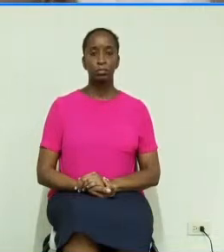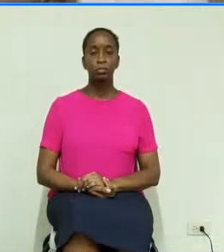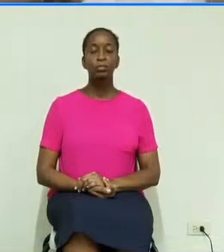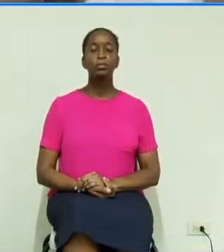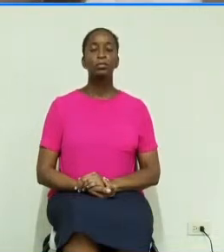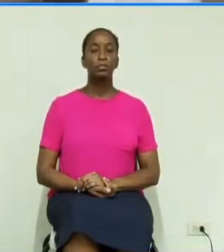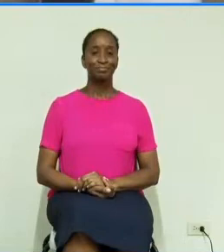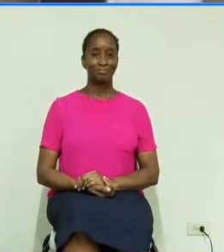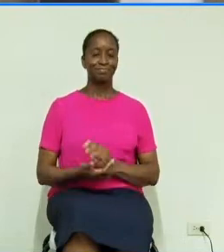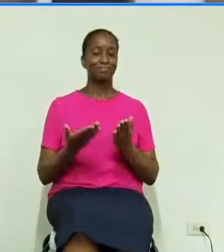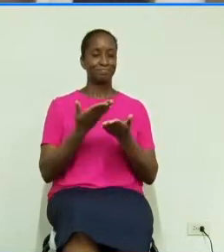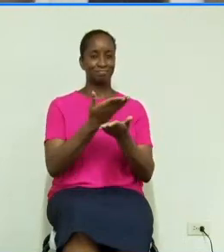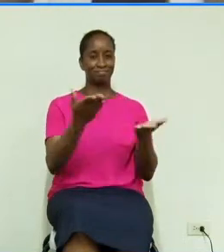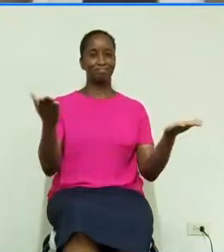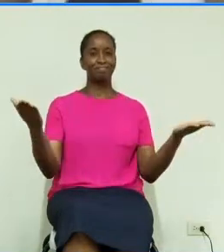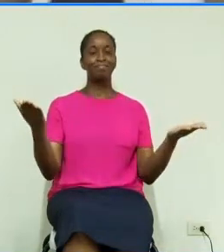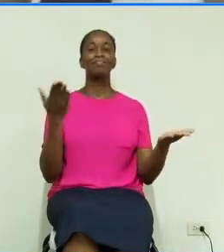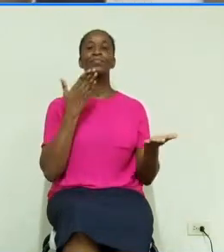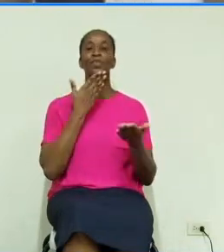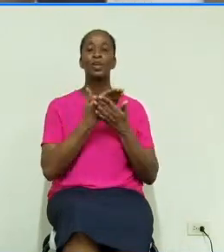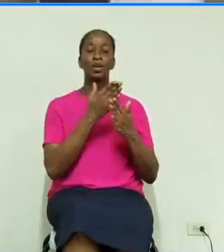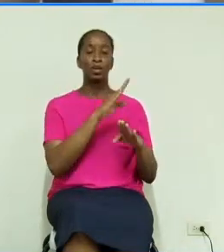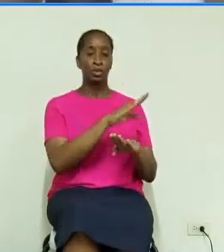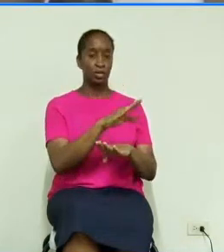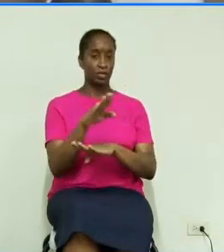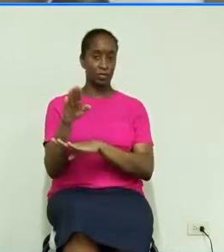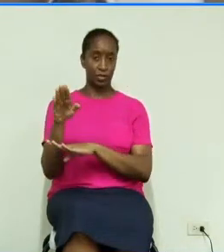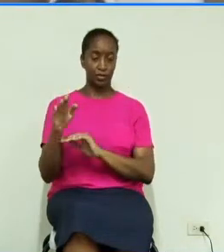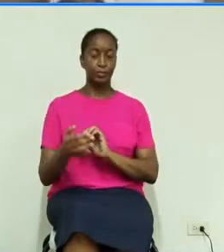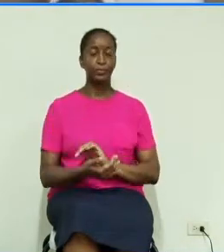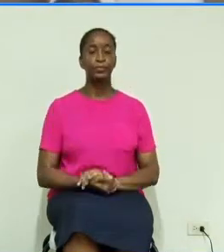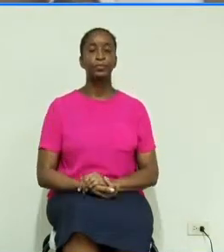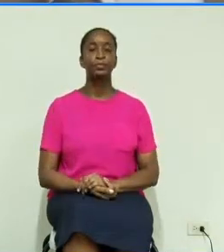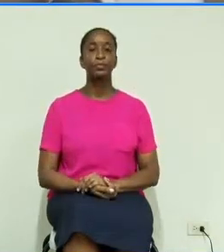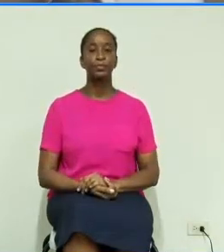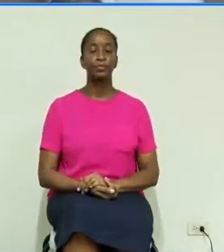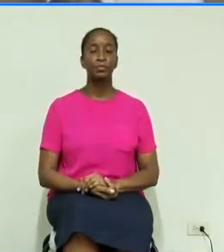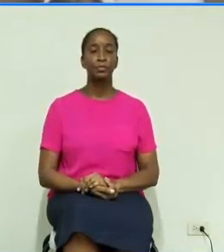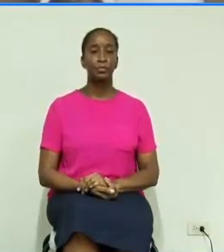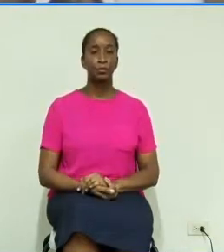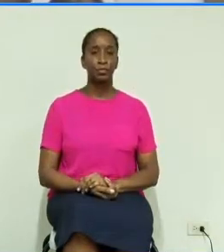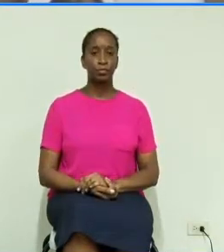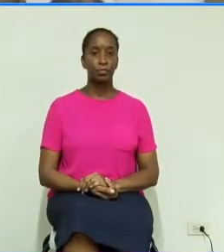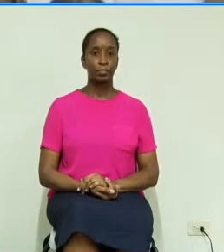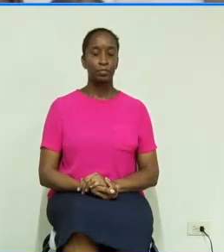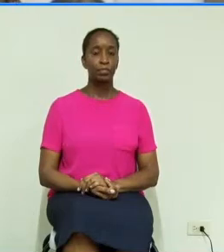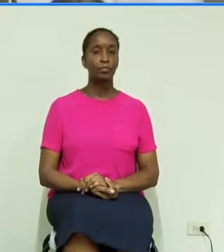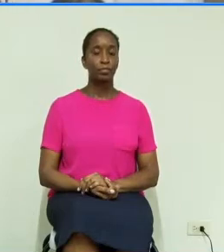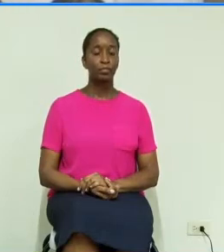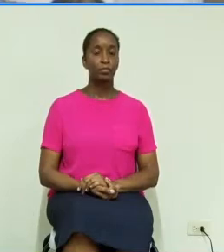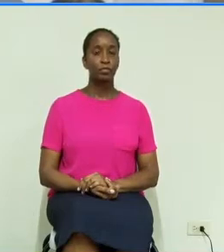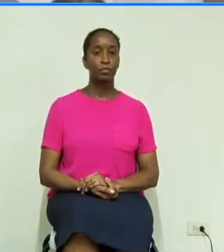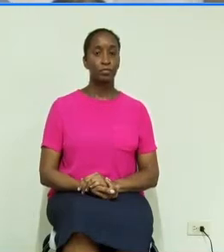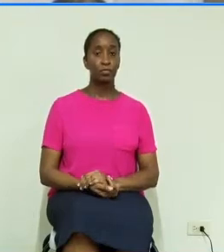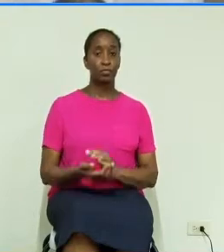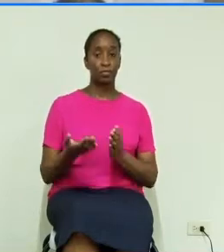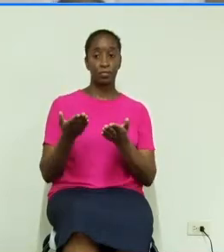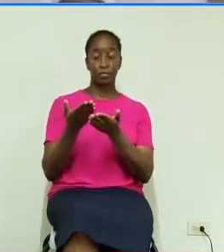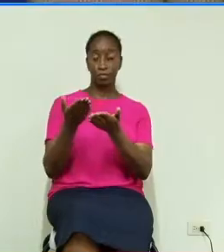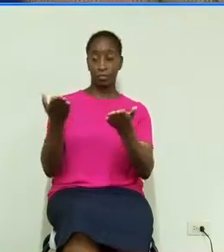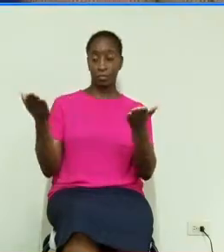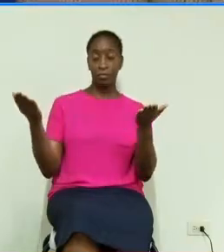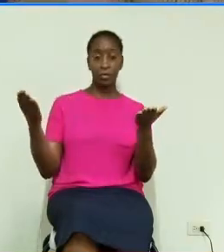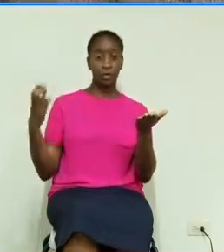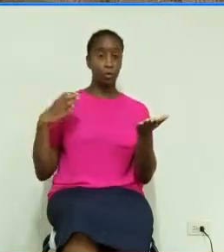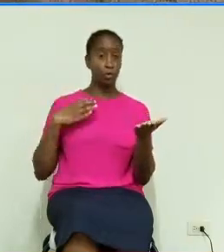all. Let me first thank you, members of the Commission, for your invitation to join you this evening and